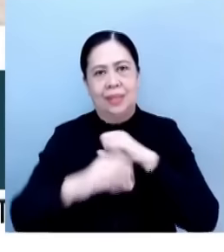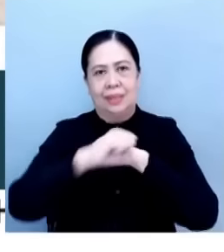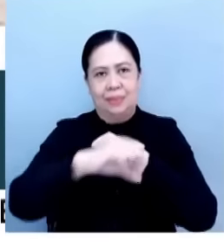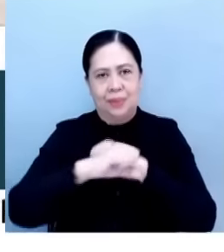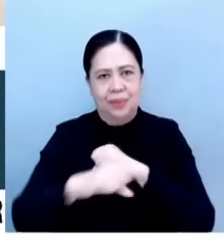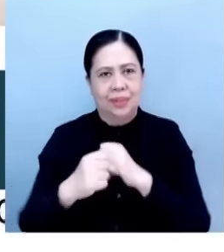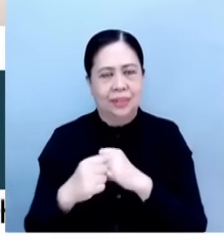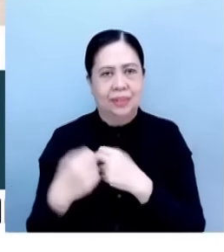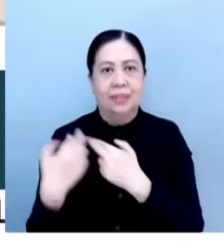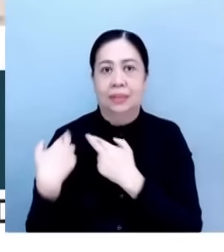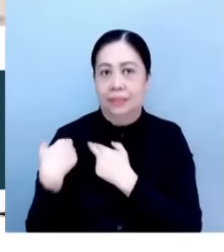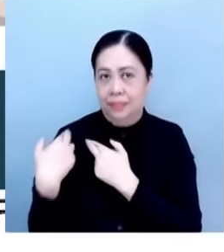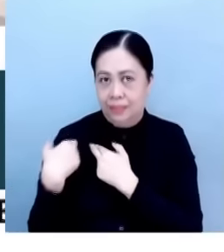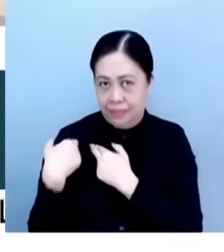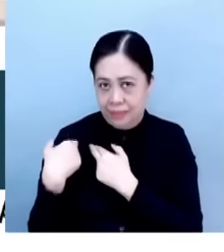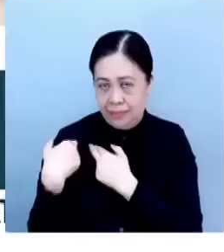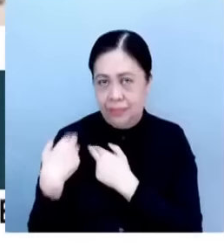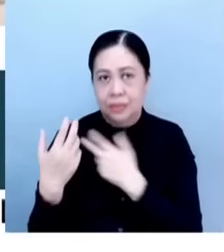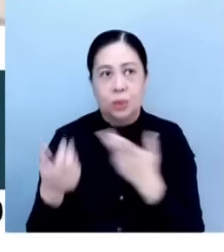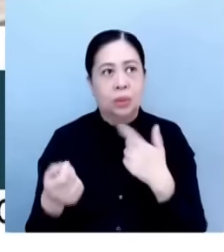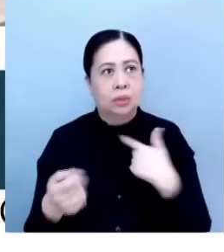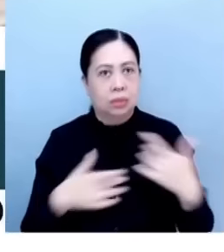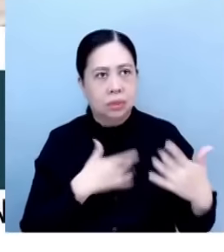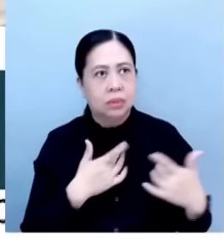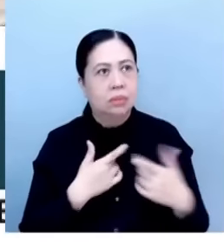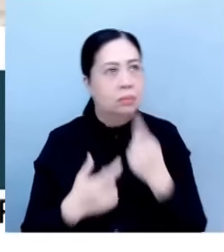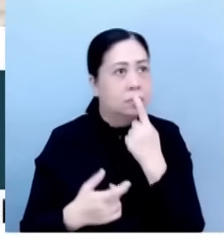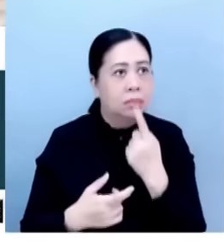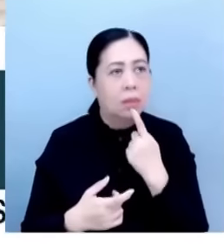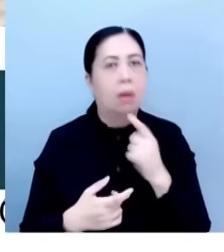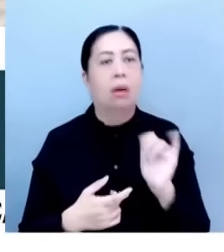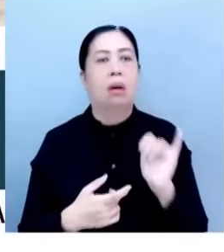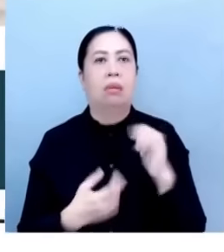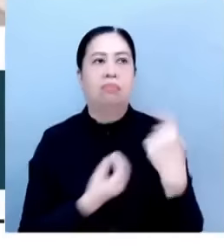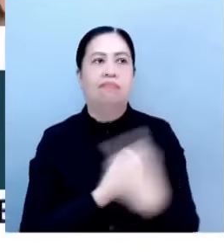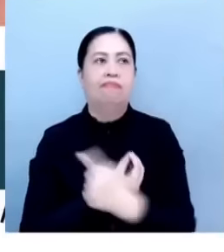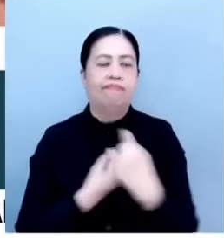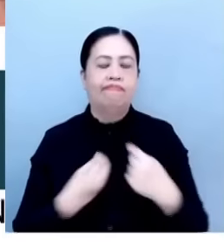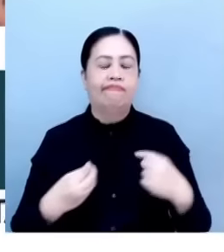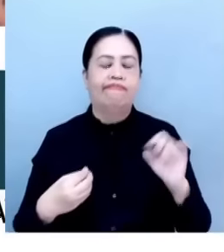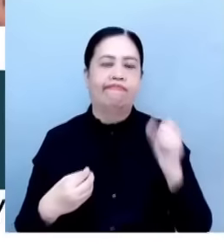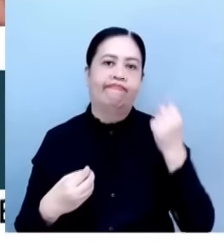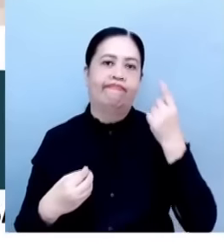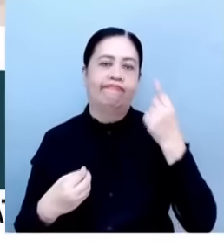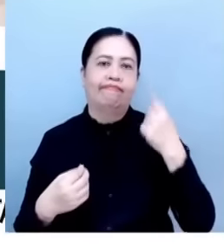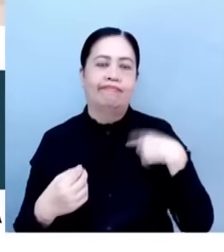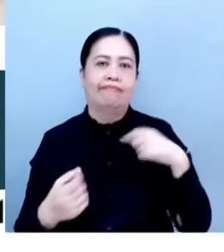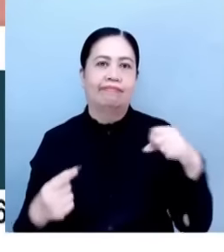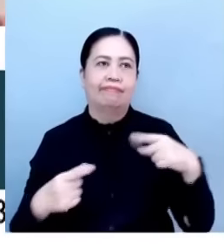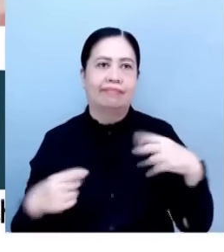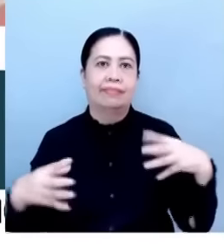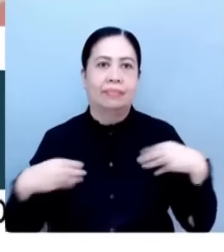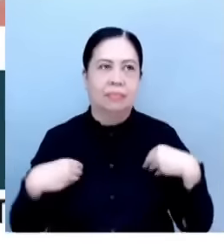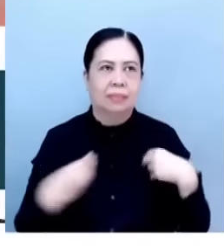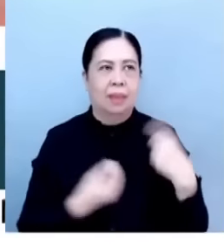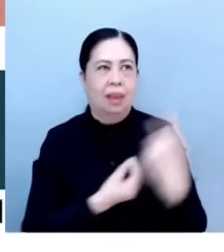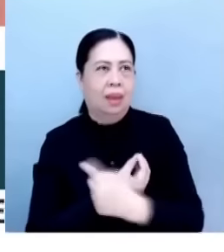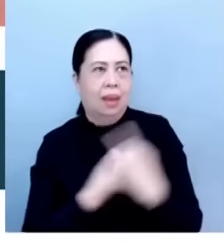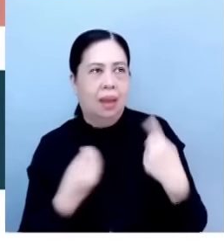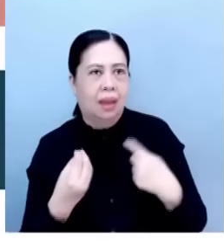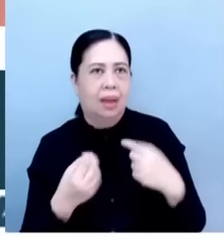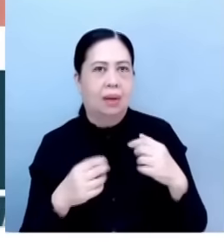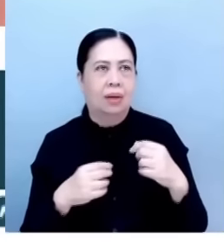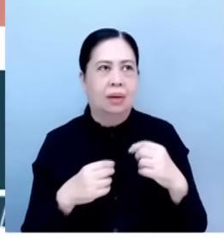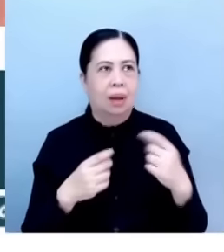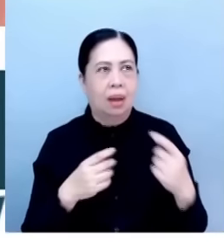is responsive to also to the criticisms that we're getting, criticisms or the actions.